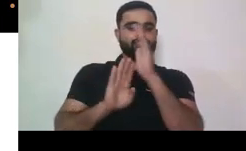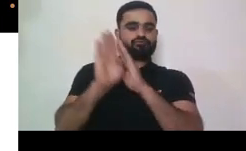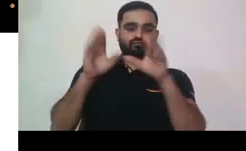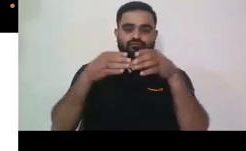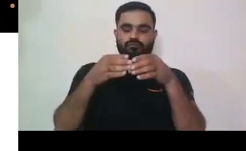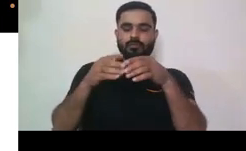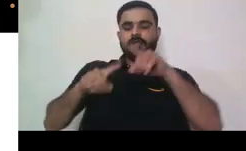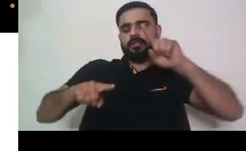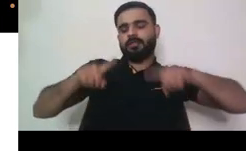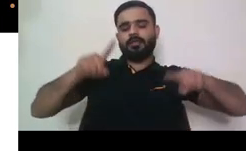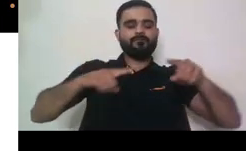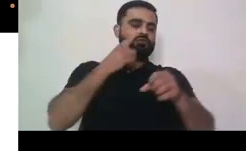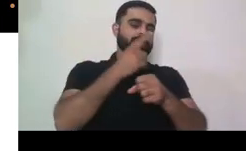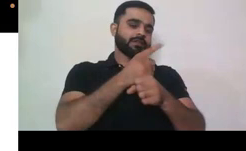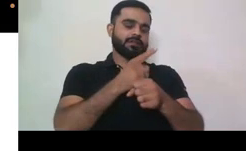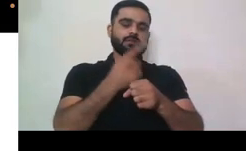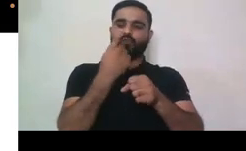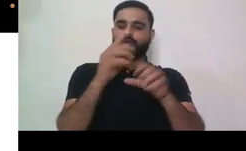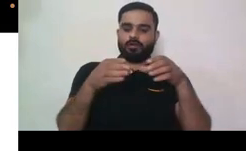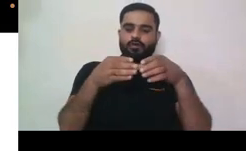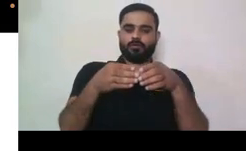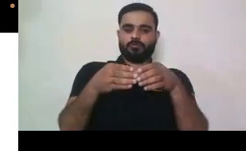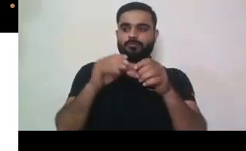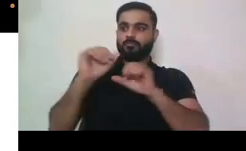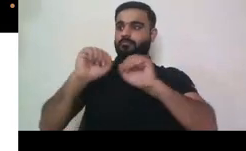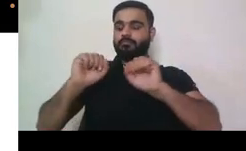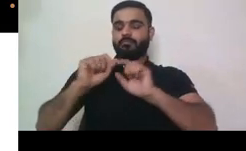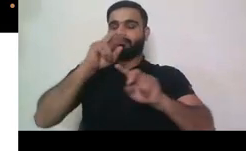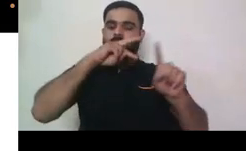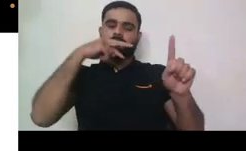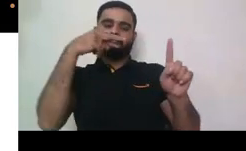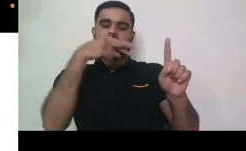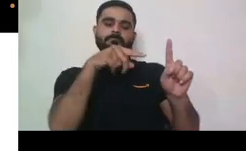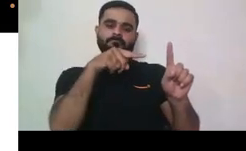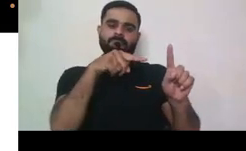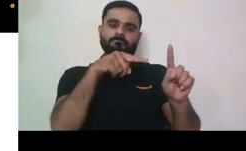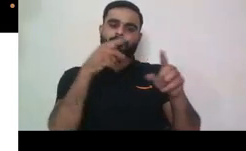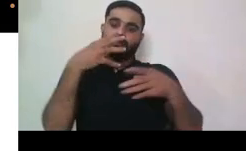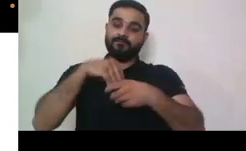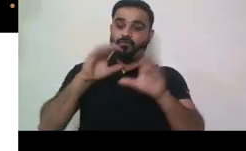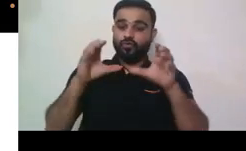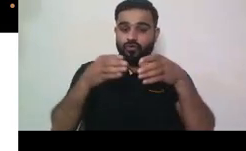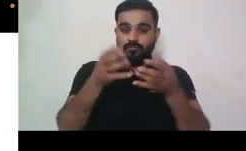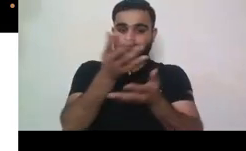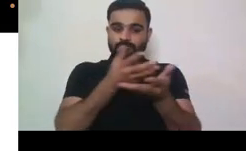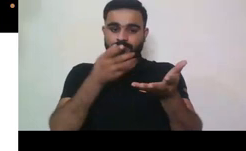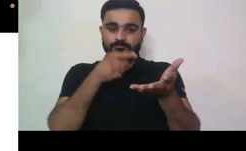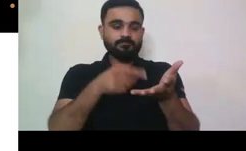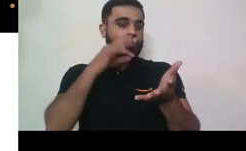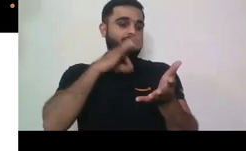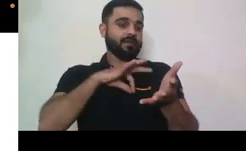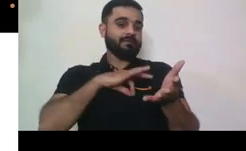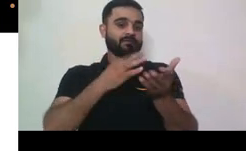diverse teachers in our group, because they have their own perspectives. When they are in your group, it is a benefit for